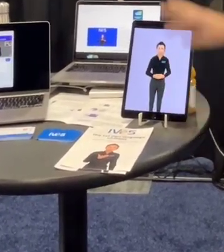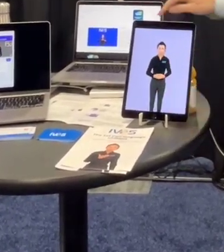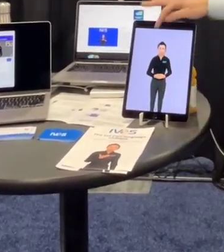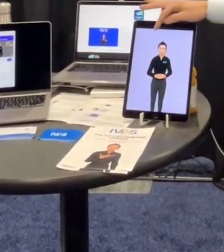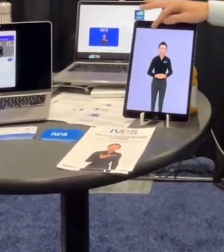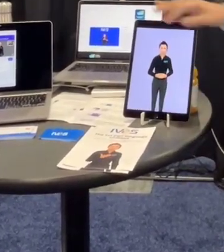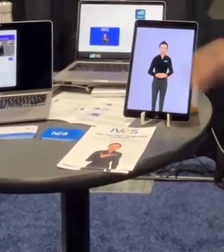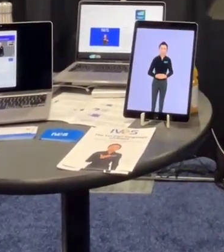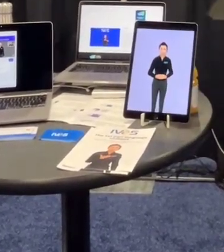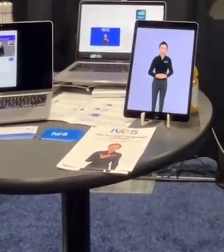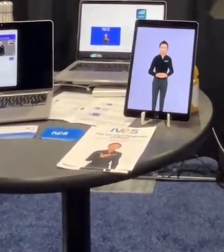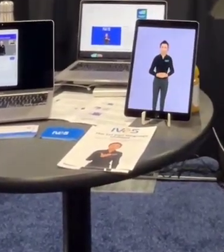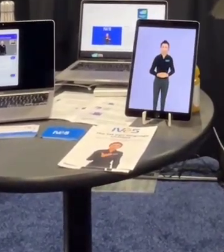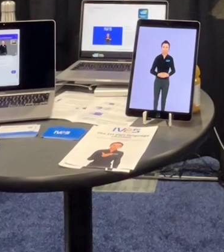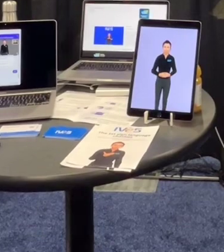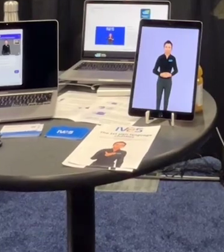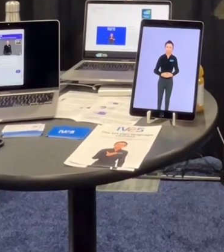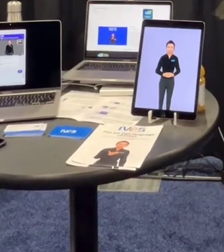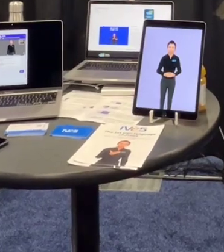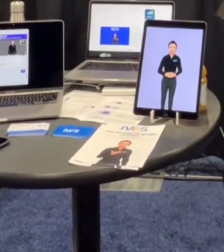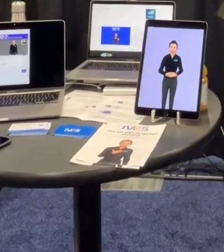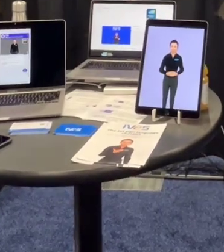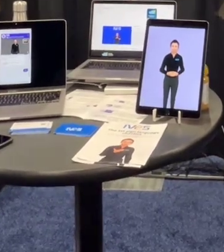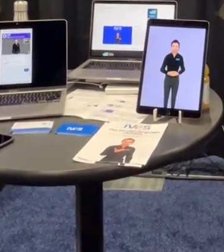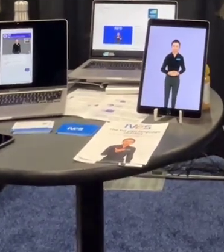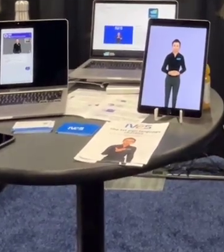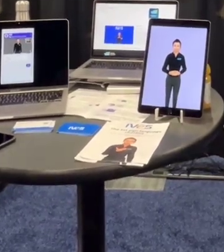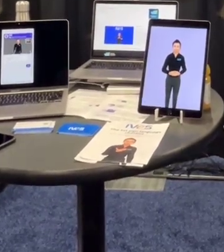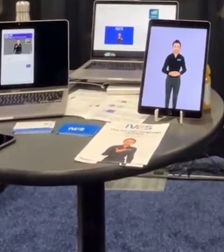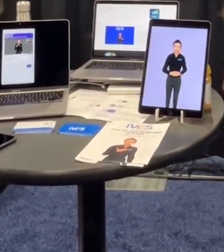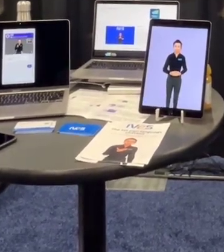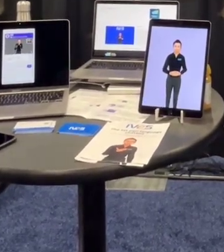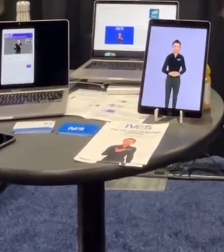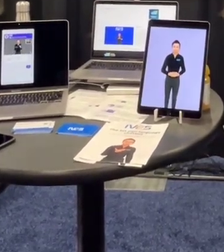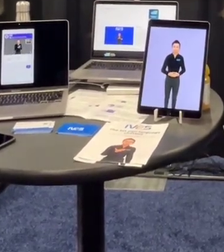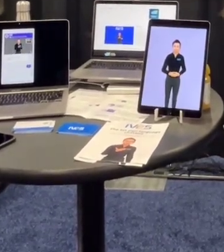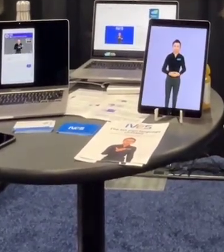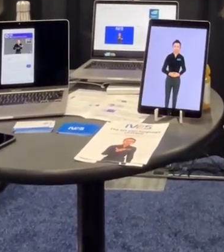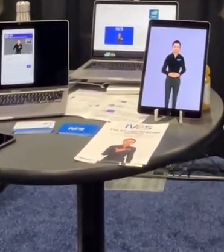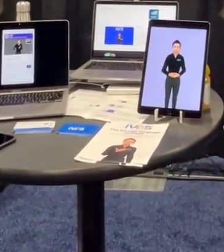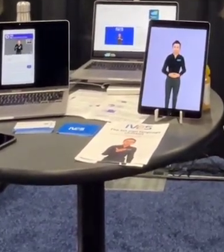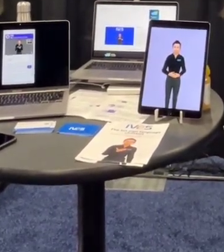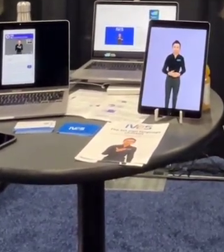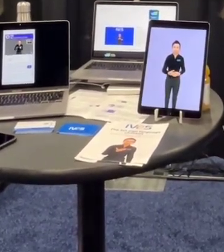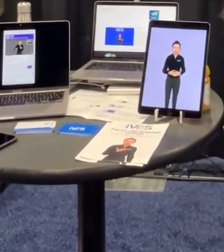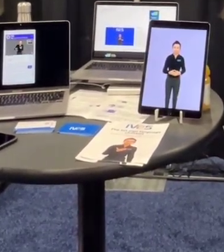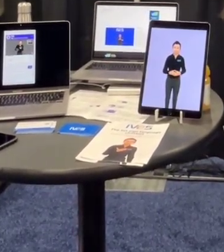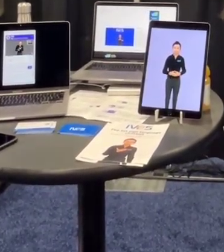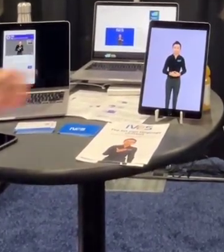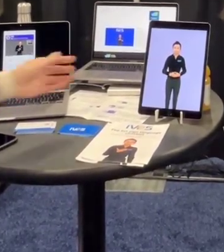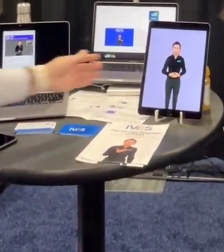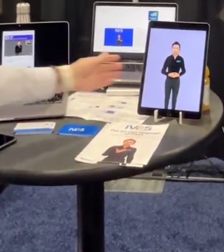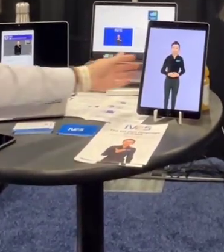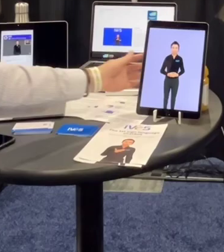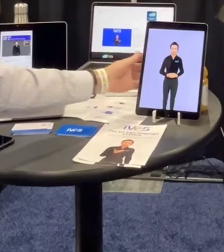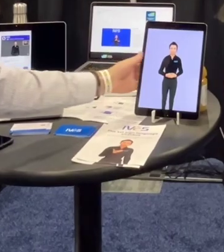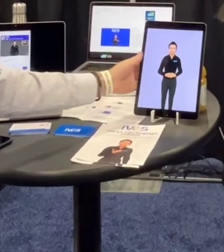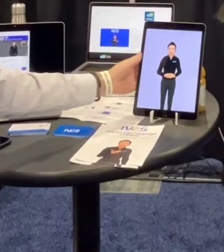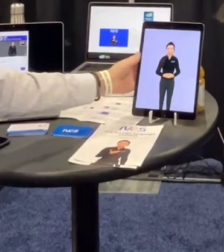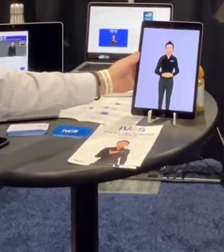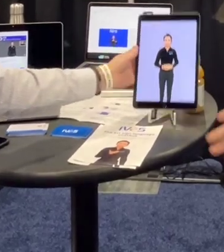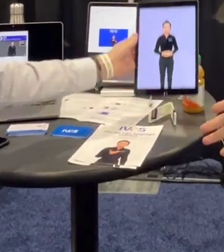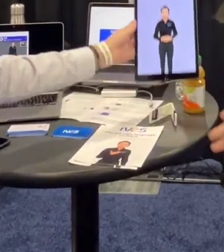Thanks to AI, he recognized the signs that a deaf person do and answer back in sign language. It's a huge step